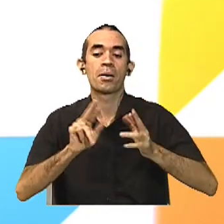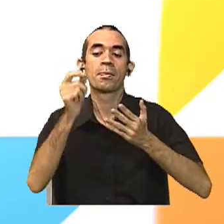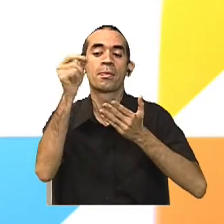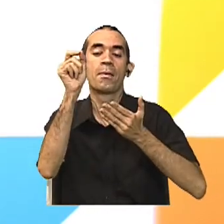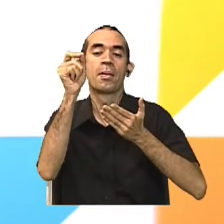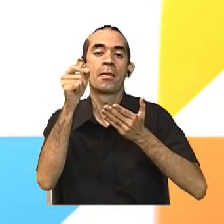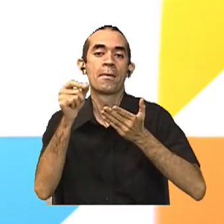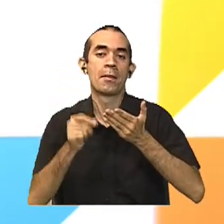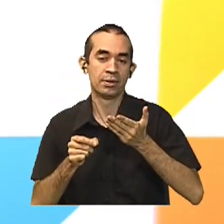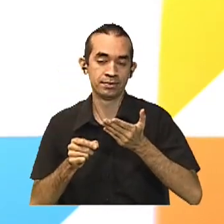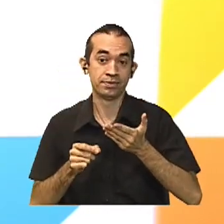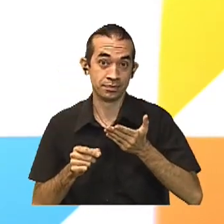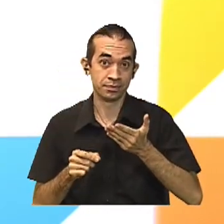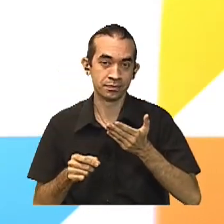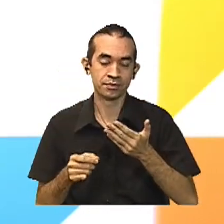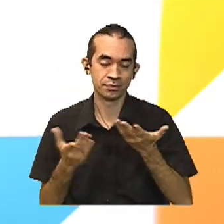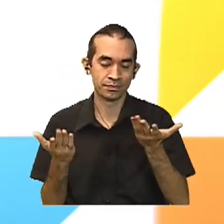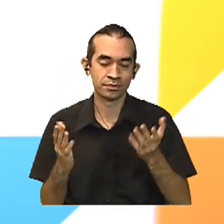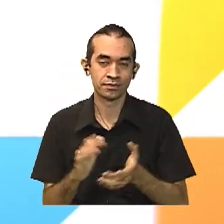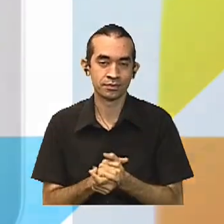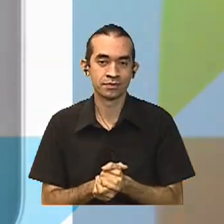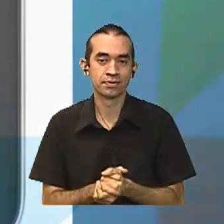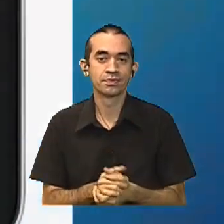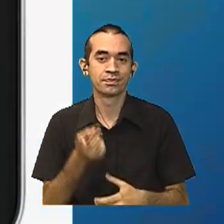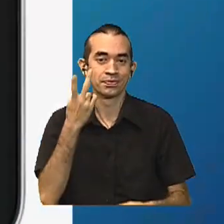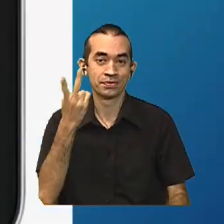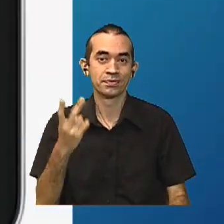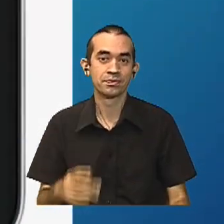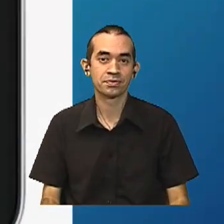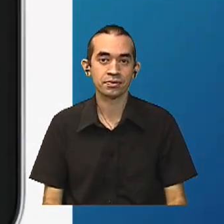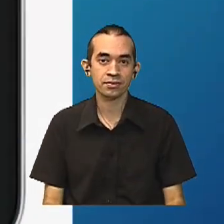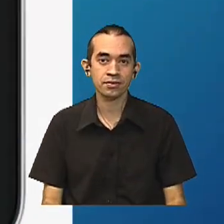the statements. Okay, let's see it.